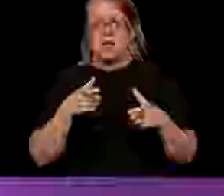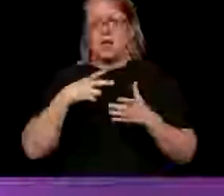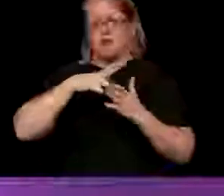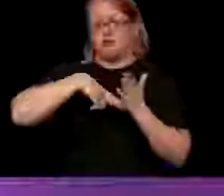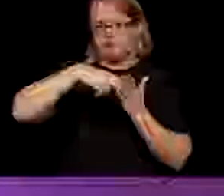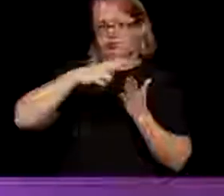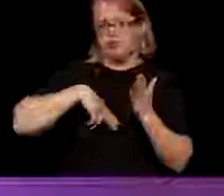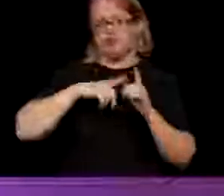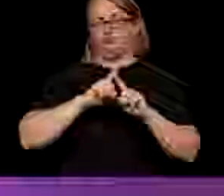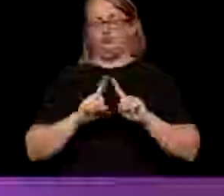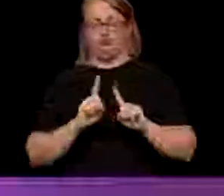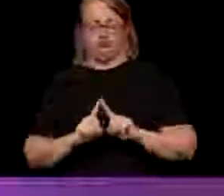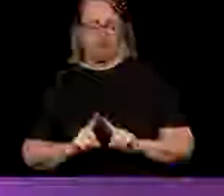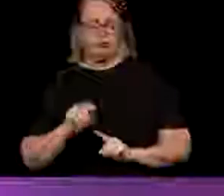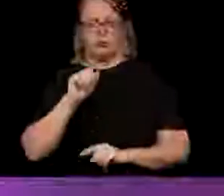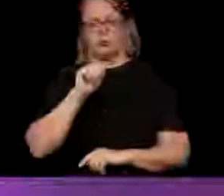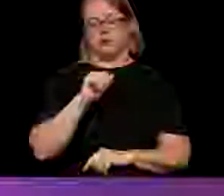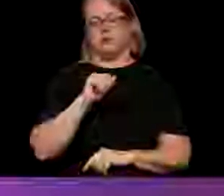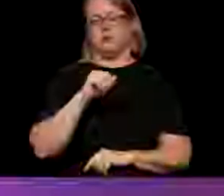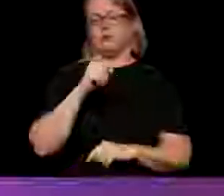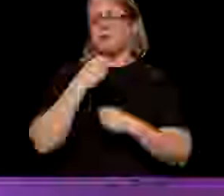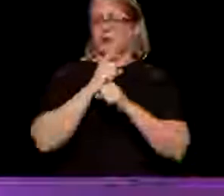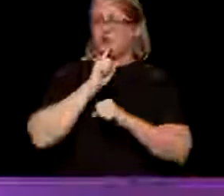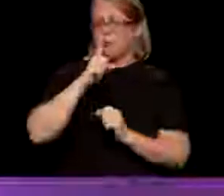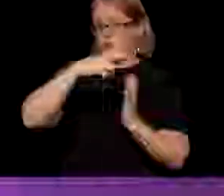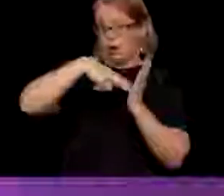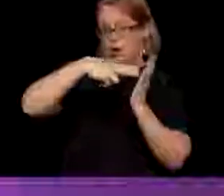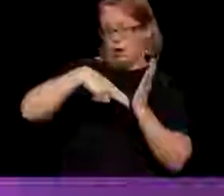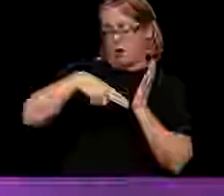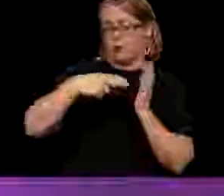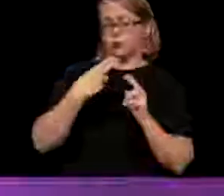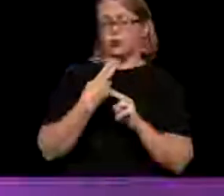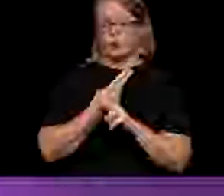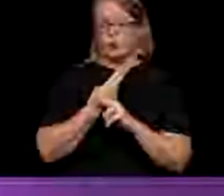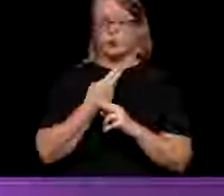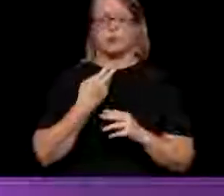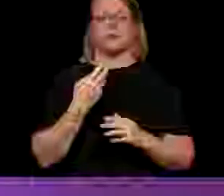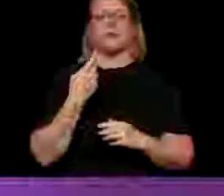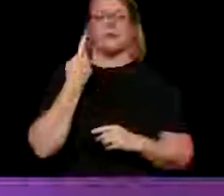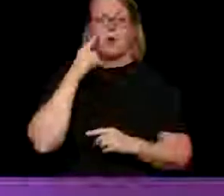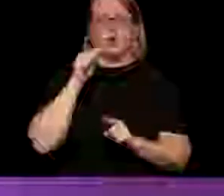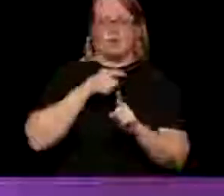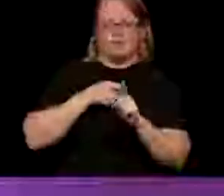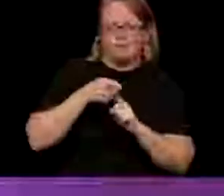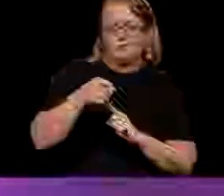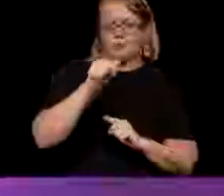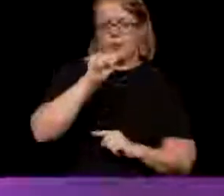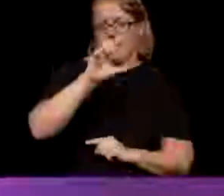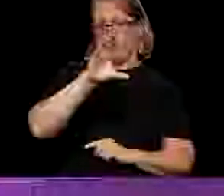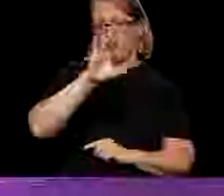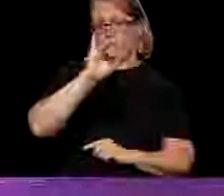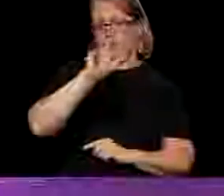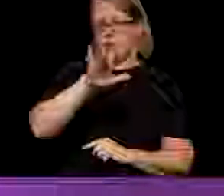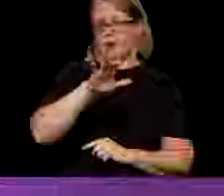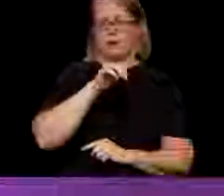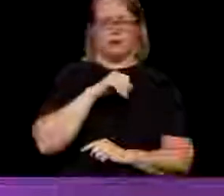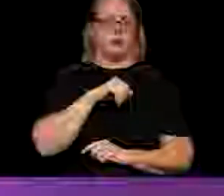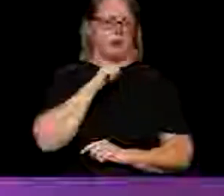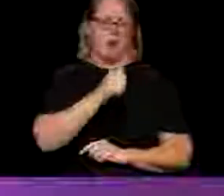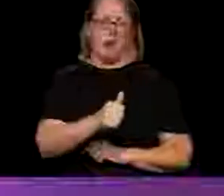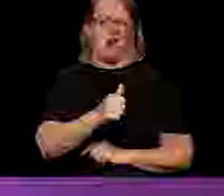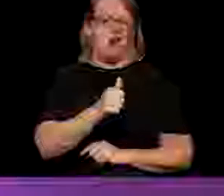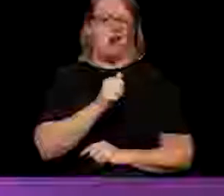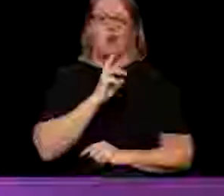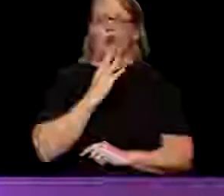can use a cup of water, a paper towel, get yourself set up. You can put it down on the